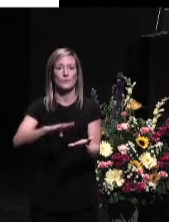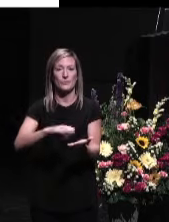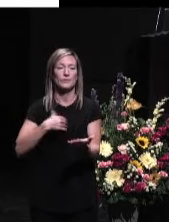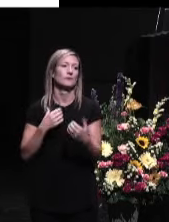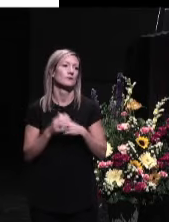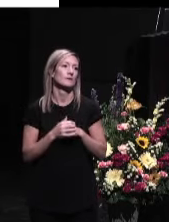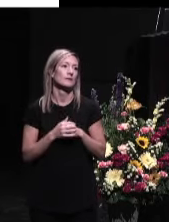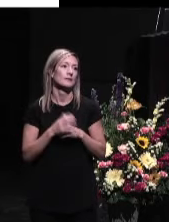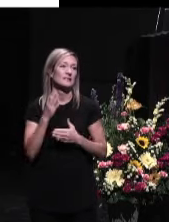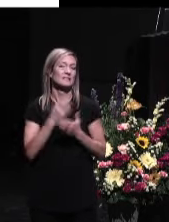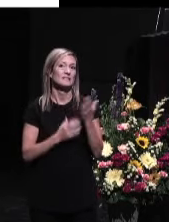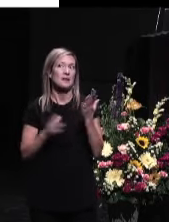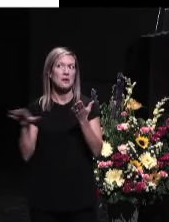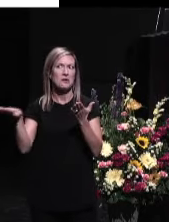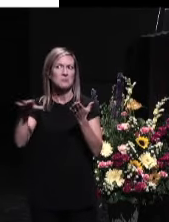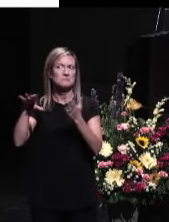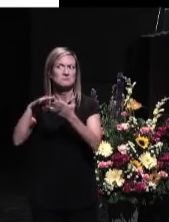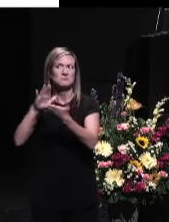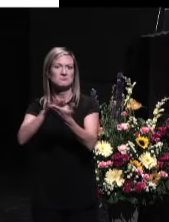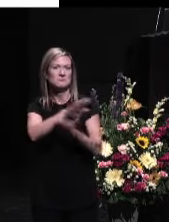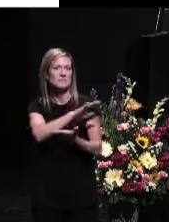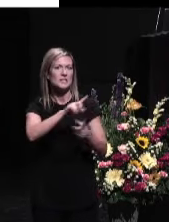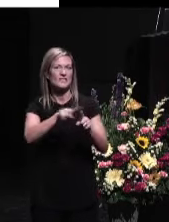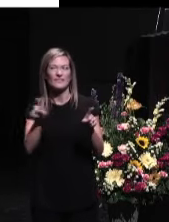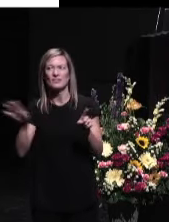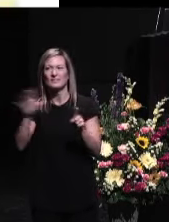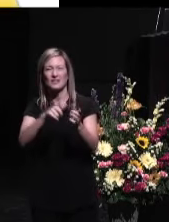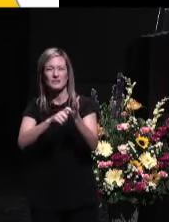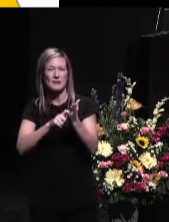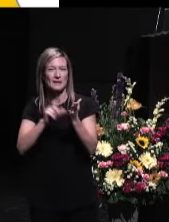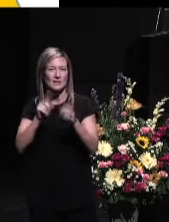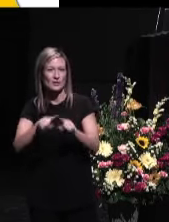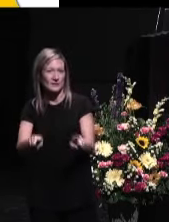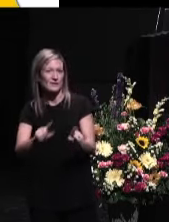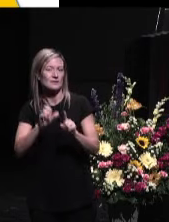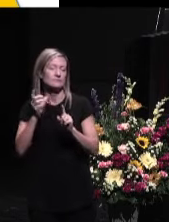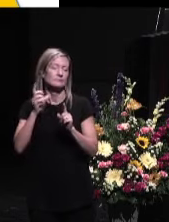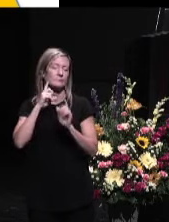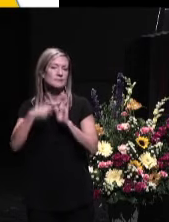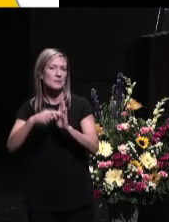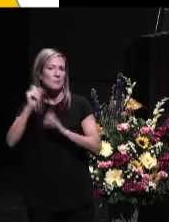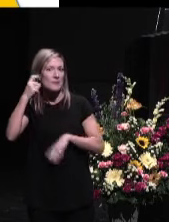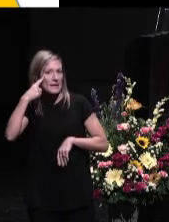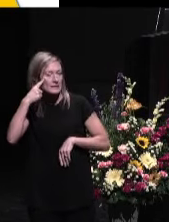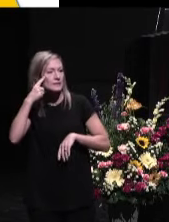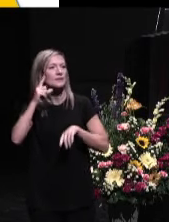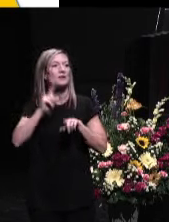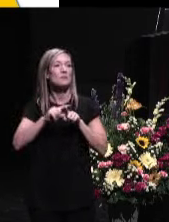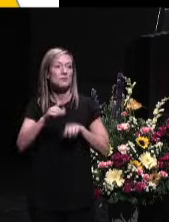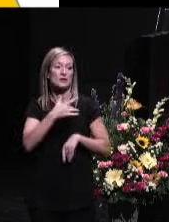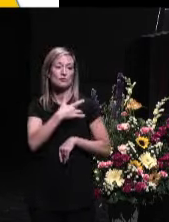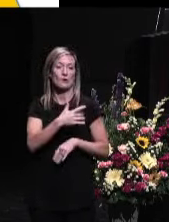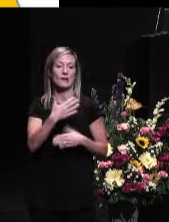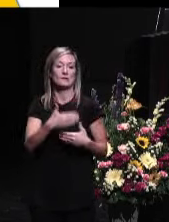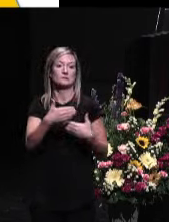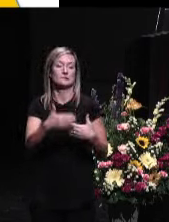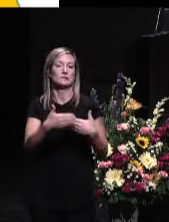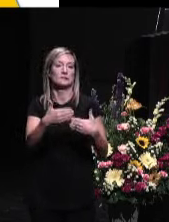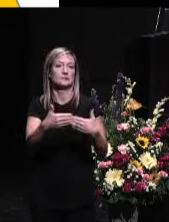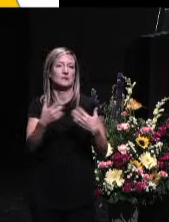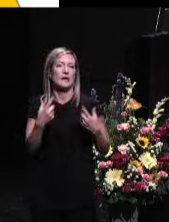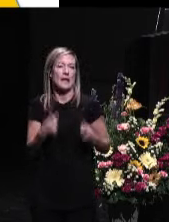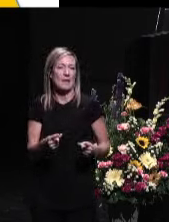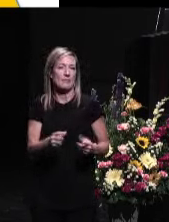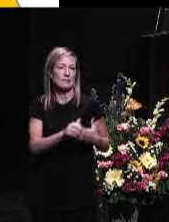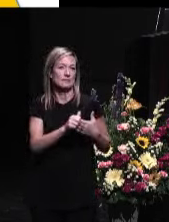a little bit different in terms of the demand, such as Madison. But these trends have led to a couple of provocative